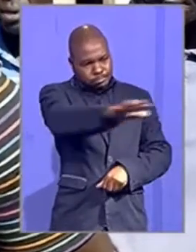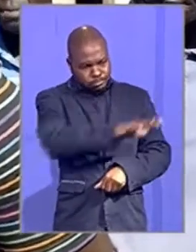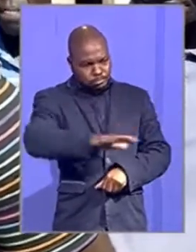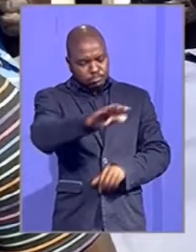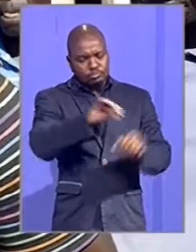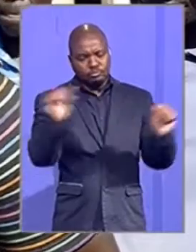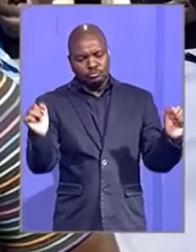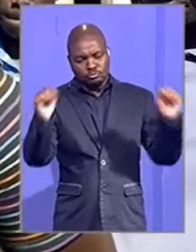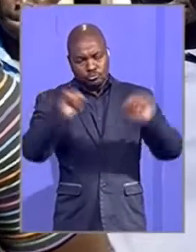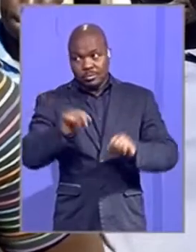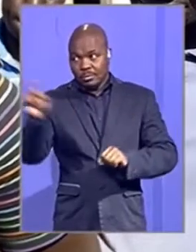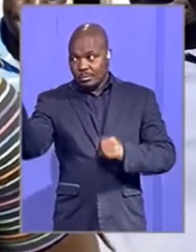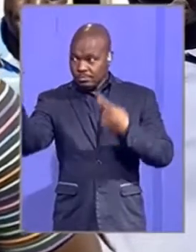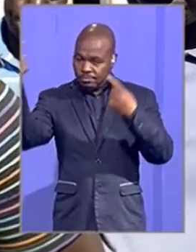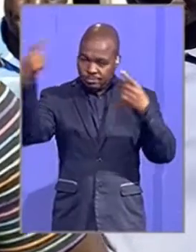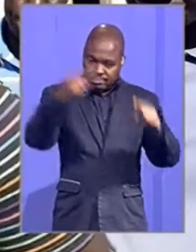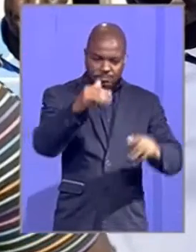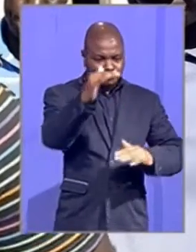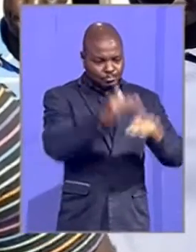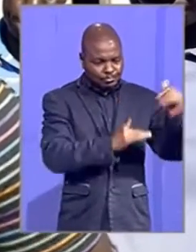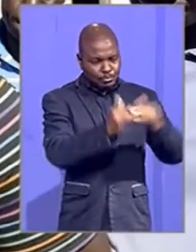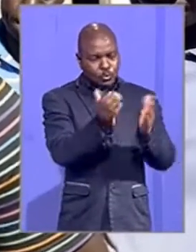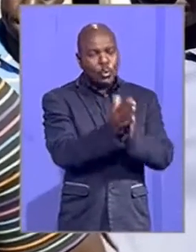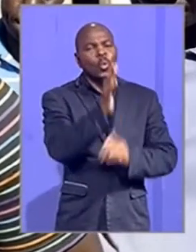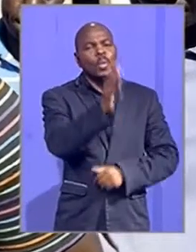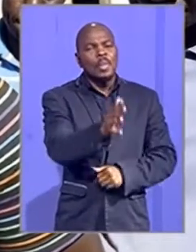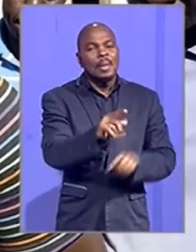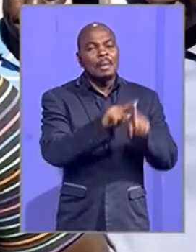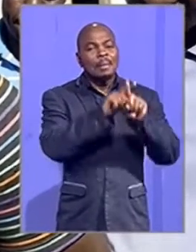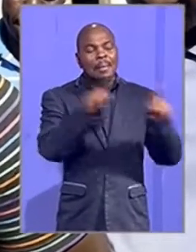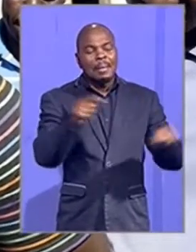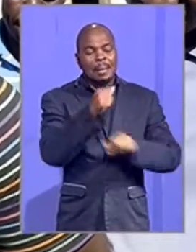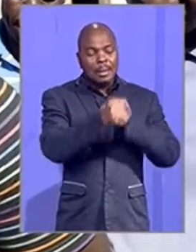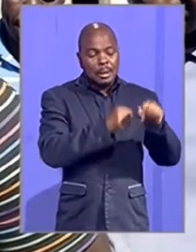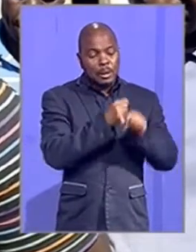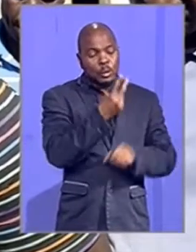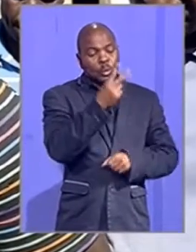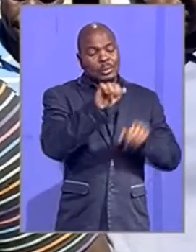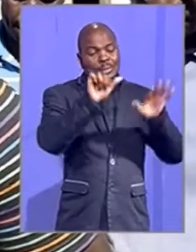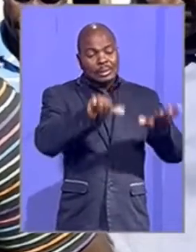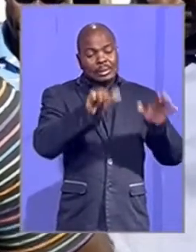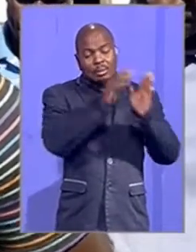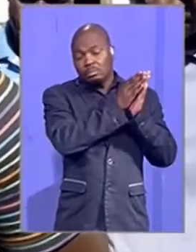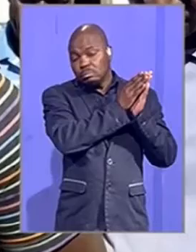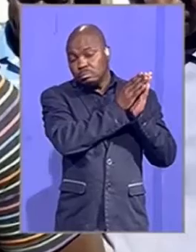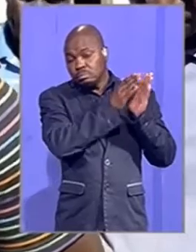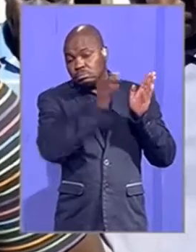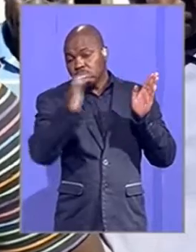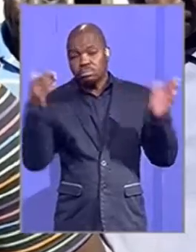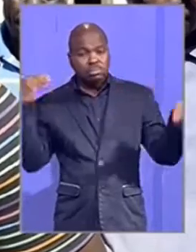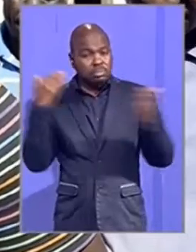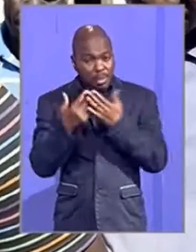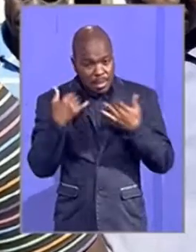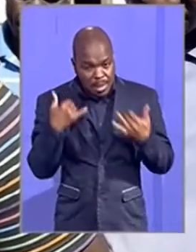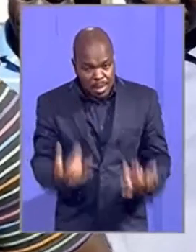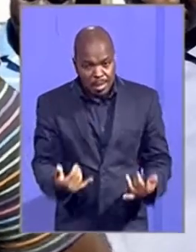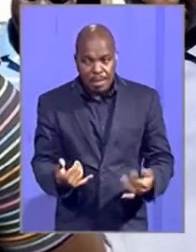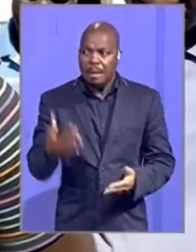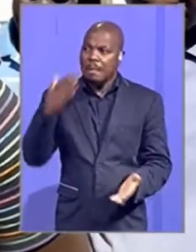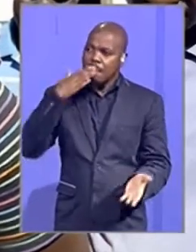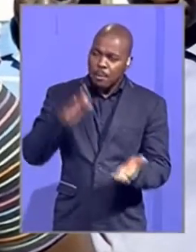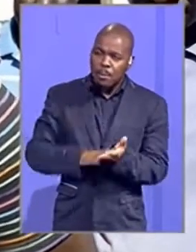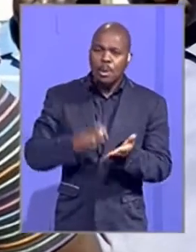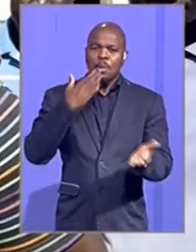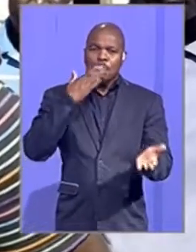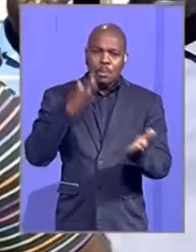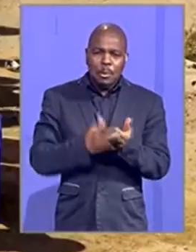dumellwane ba mmuso ba ba tomo re ya la golo mara o dwa ka 2016 o fitale nase ba ba ke no fa ditsebiso je